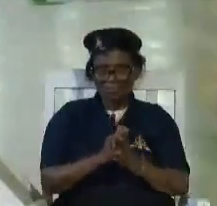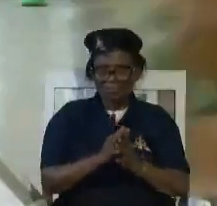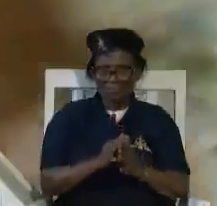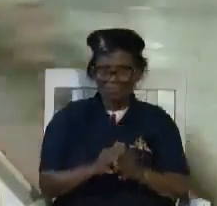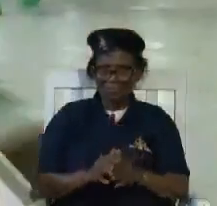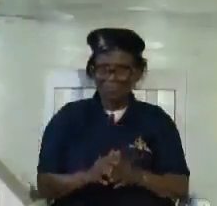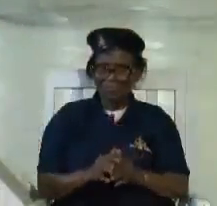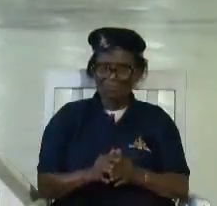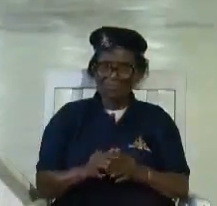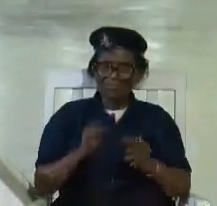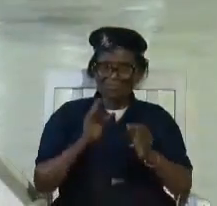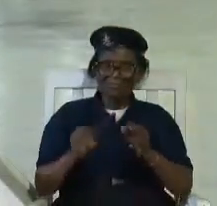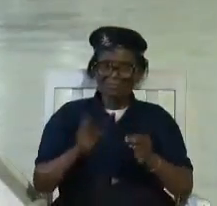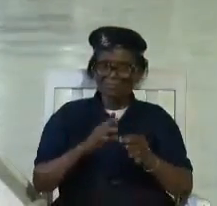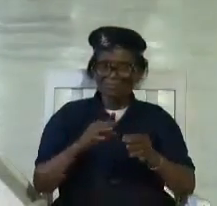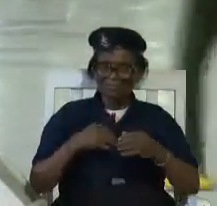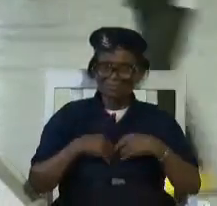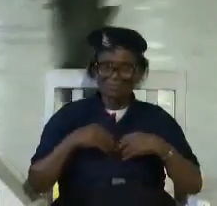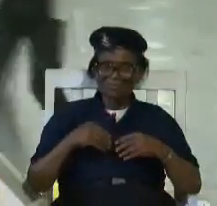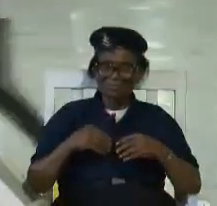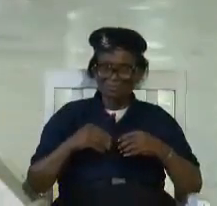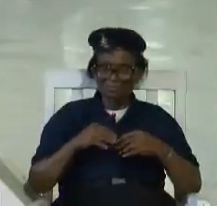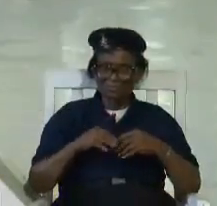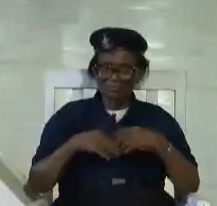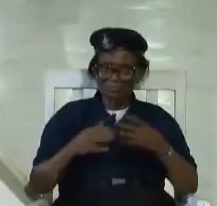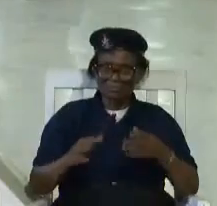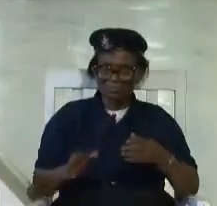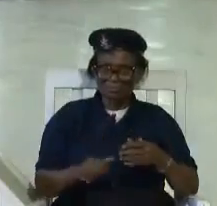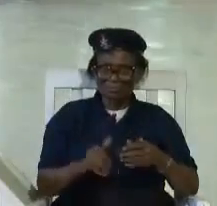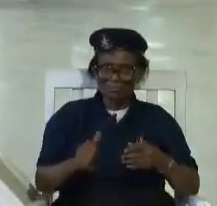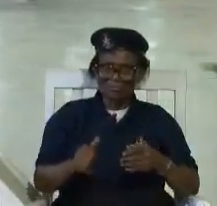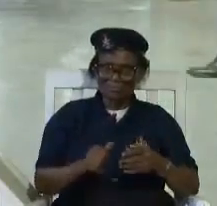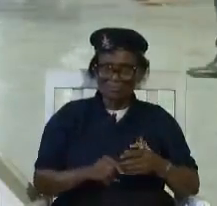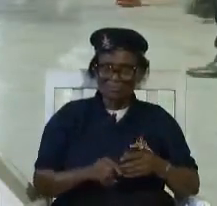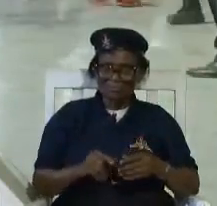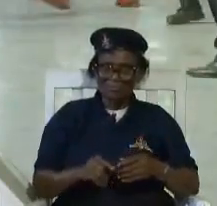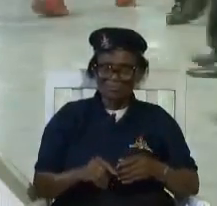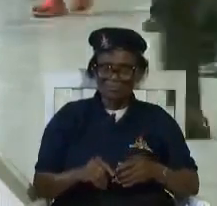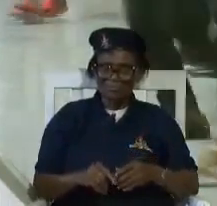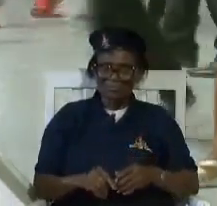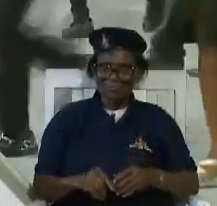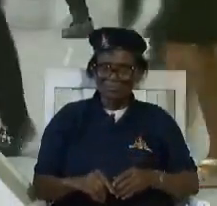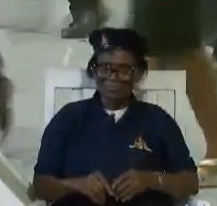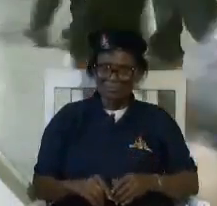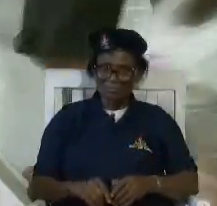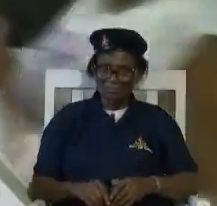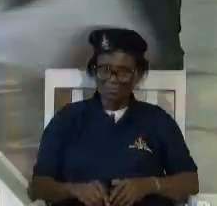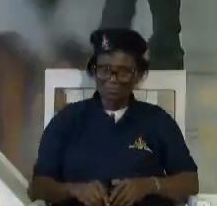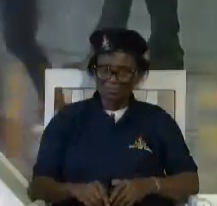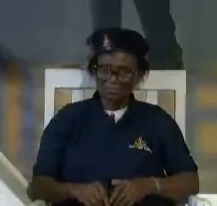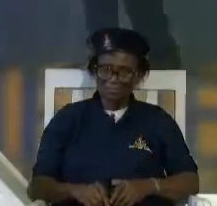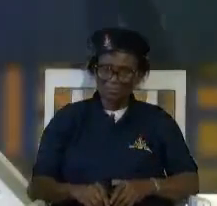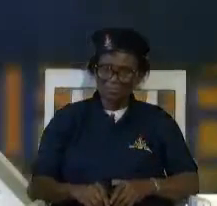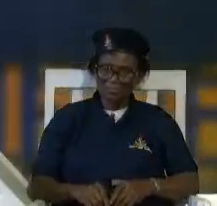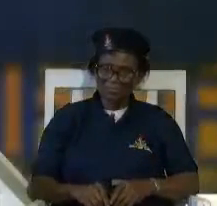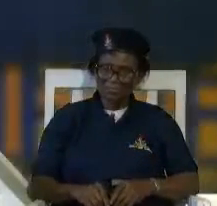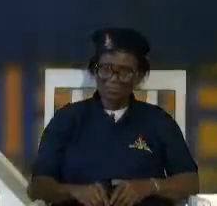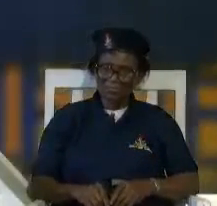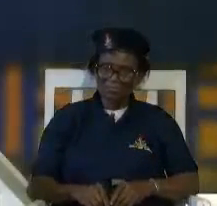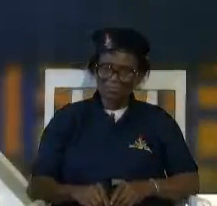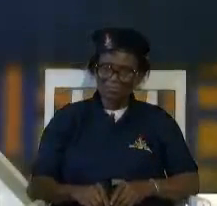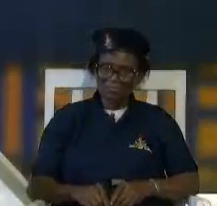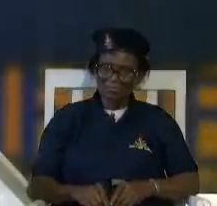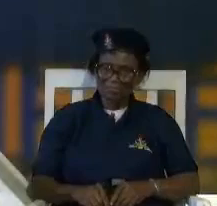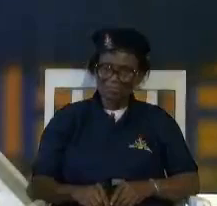to Jesus Christ for the first time or you want genuine salvation. Come and begin to cry